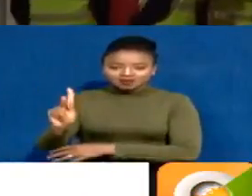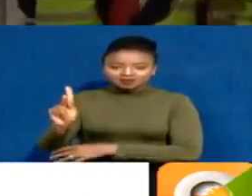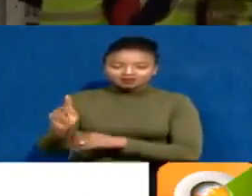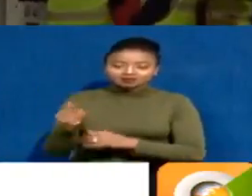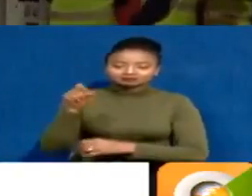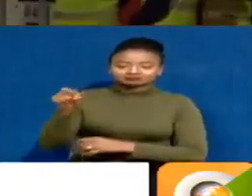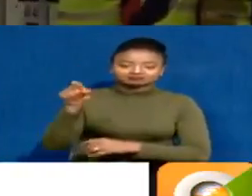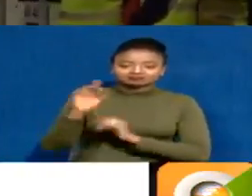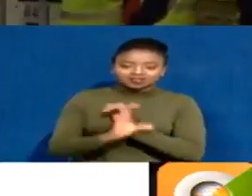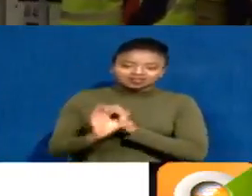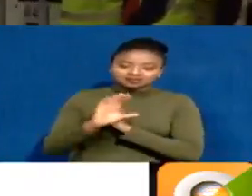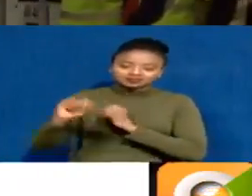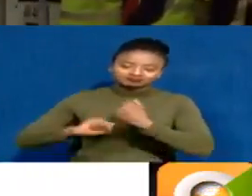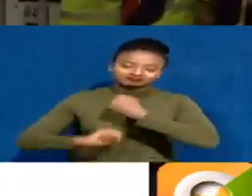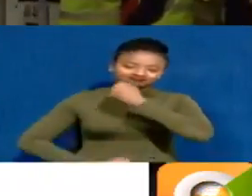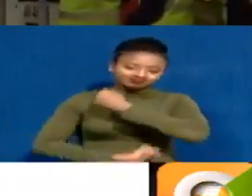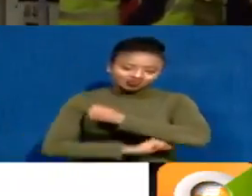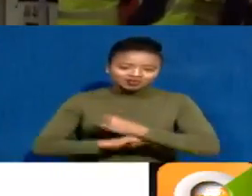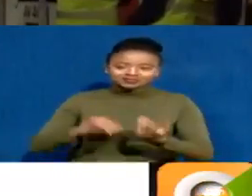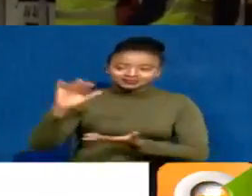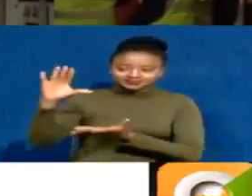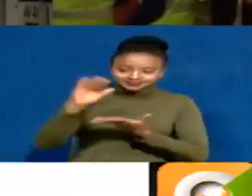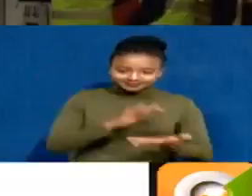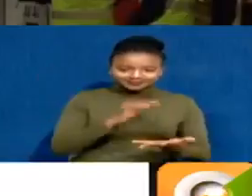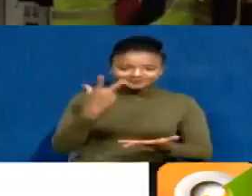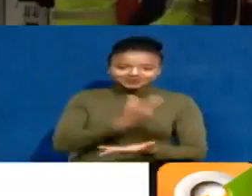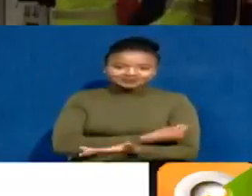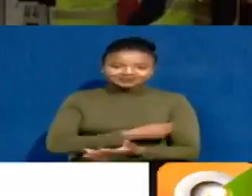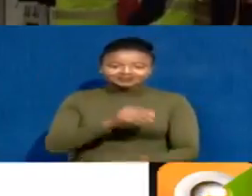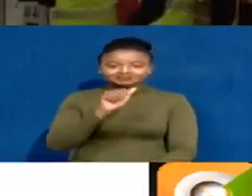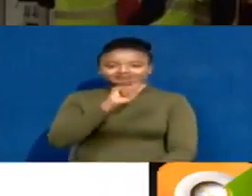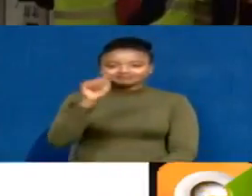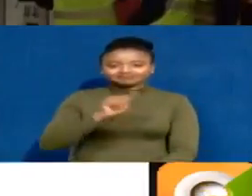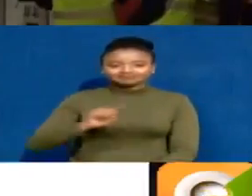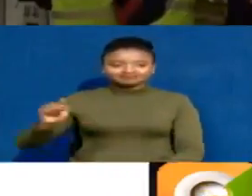vaccine has just arrived. It has landed in Nairobi.